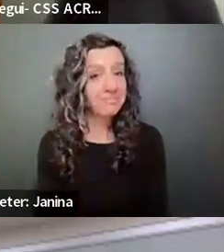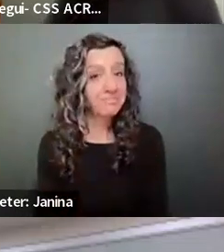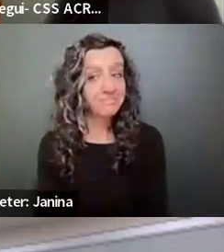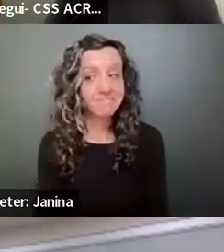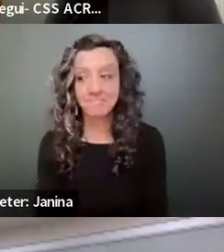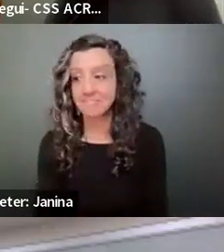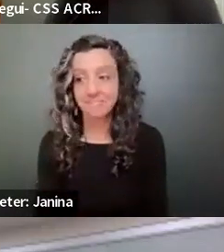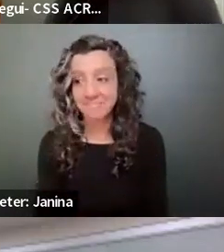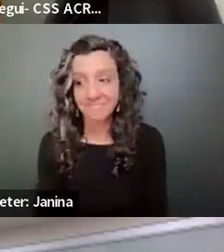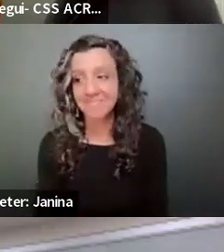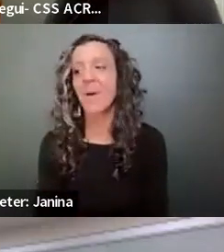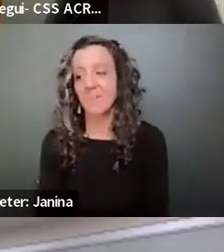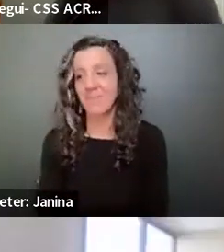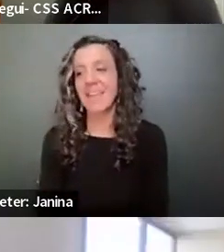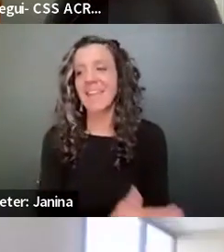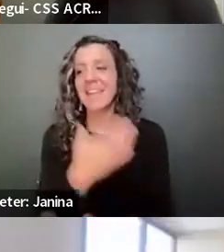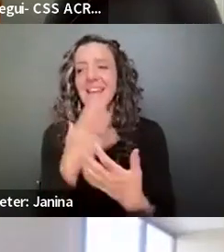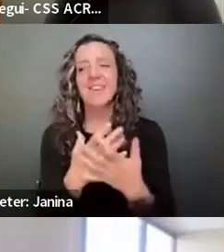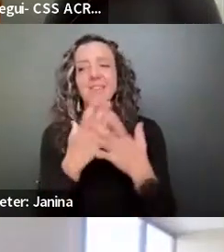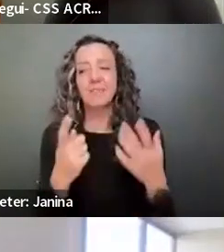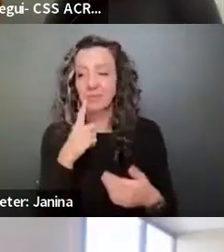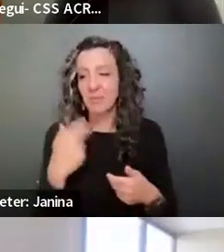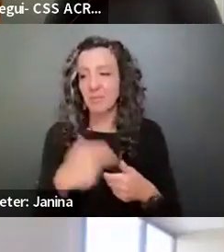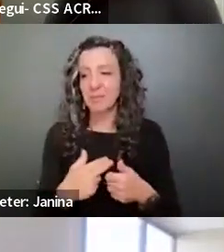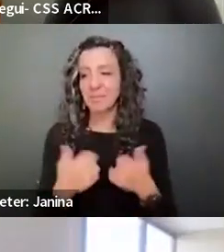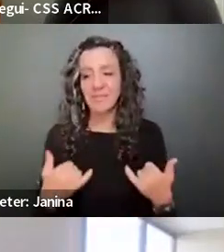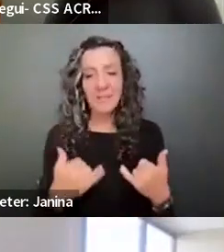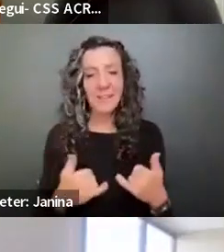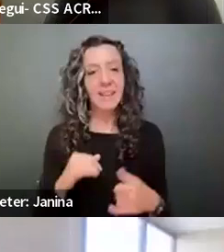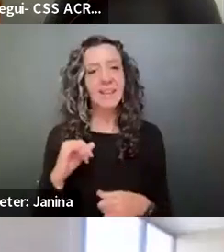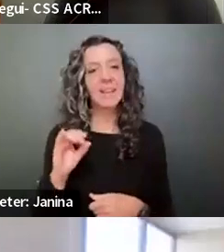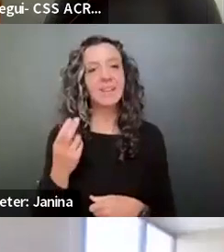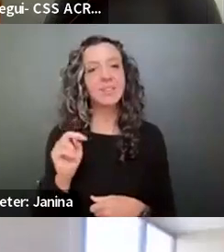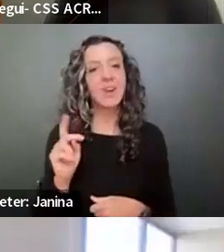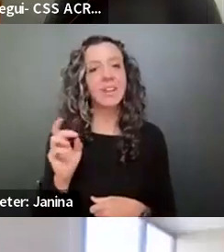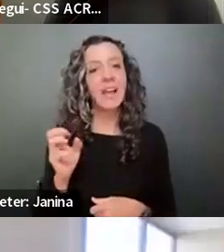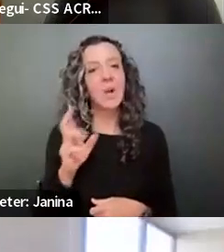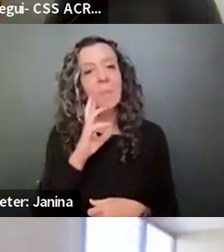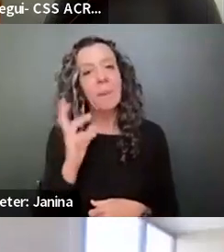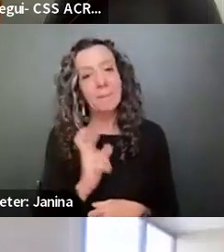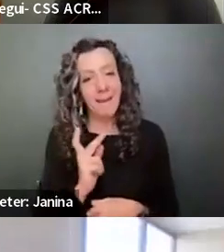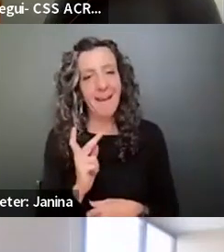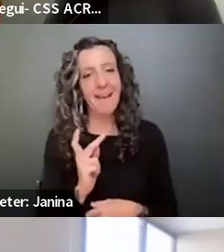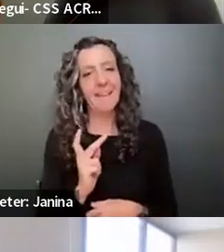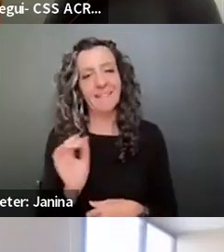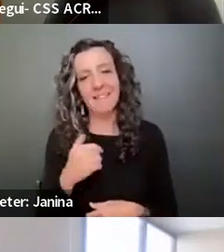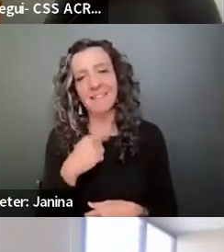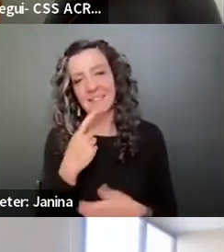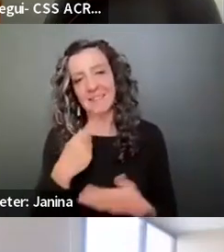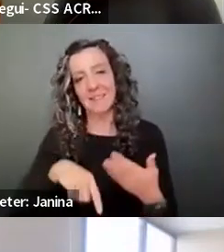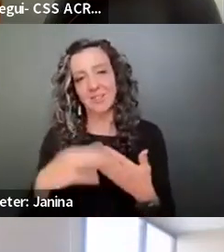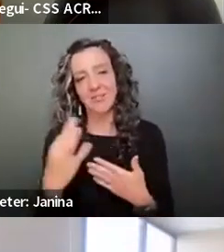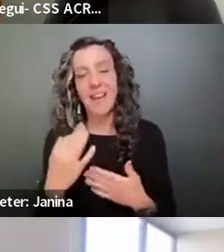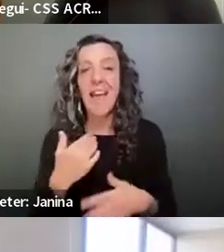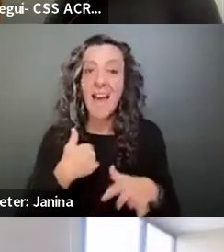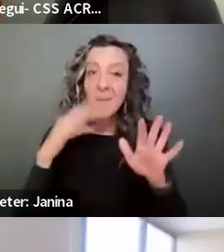Okay, well, thank you all so much for participating today. John Decker, like we mentioned, will be back next Friday. And I hope you all have a nice